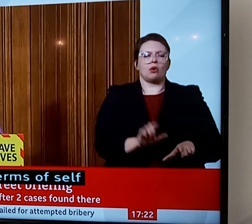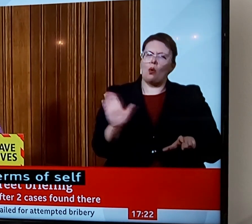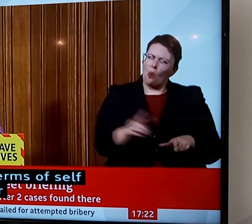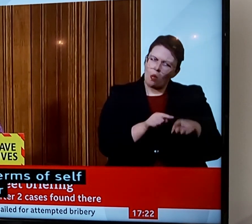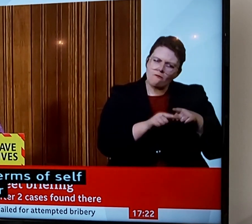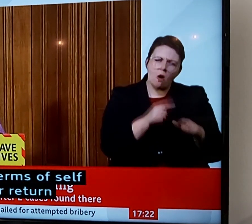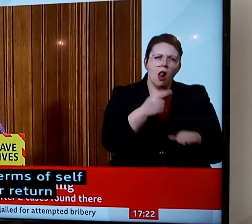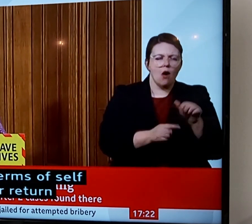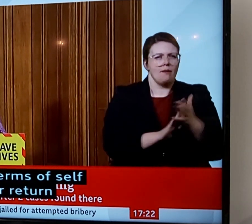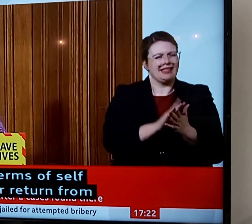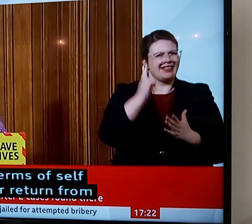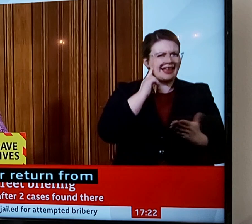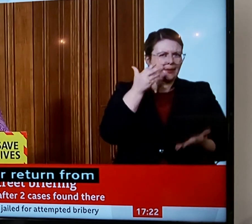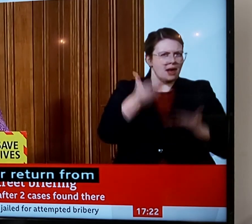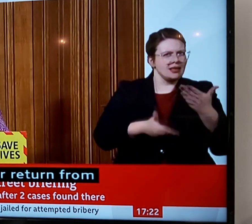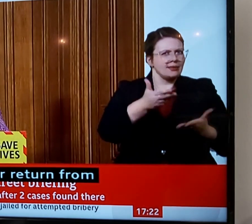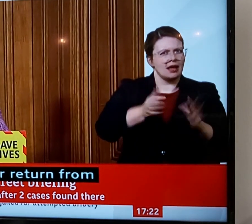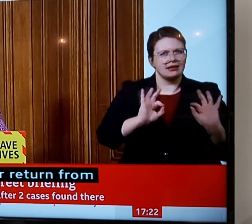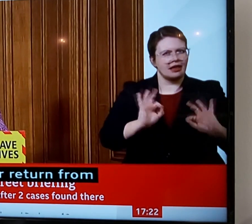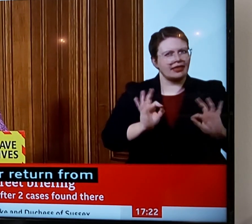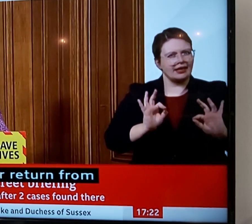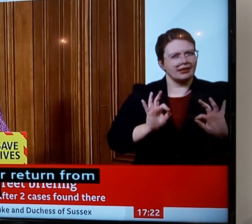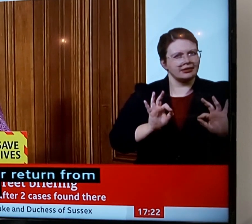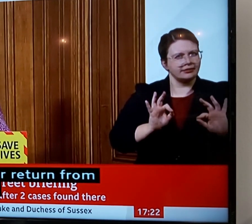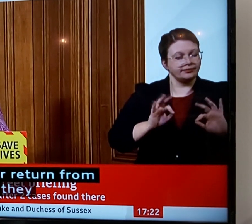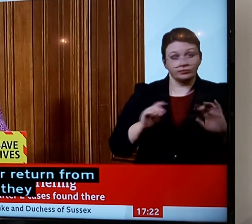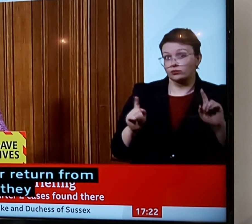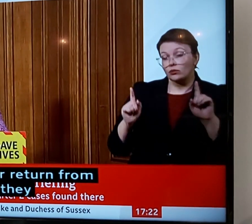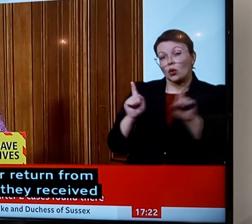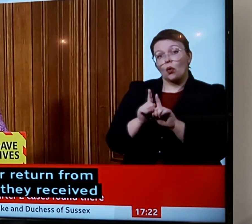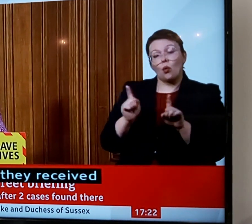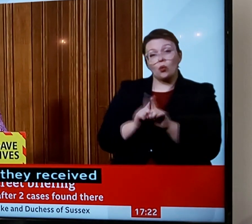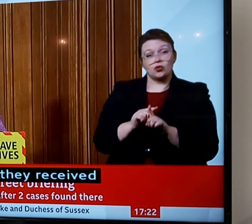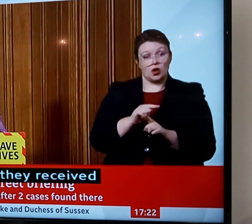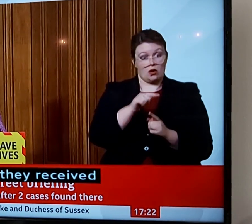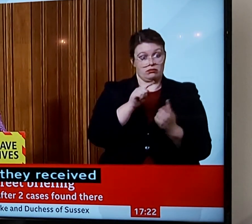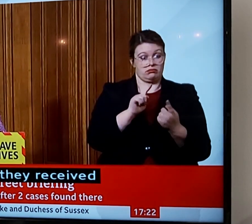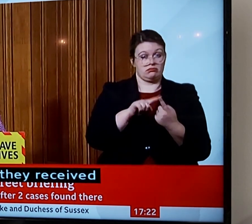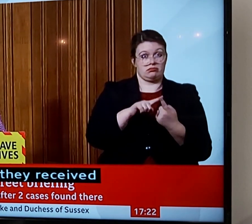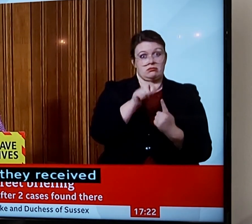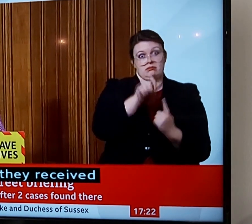symptoms. We're also contacting individuals who were on the Swiss Air flight